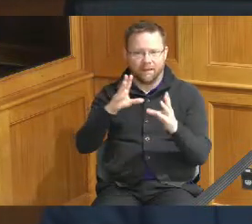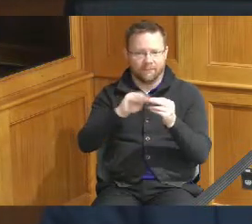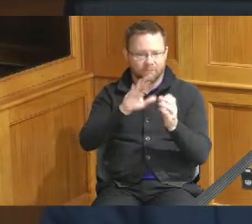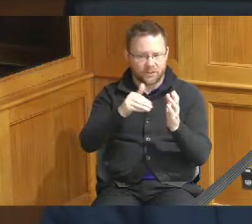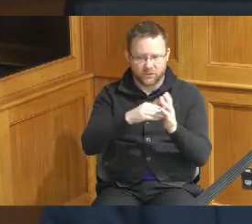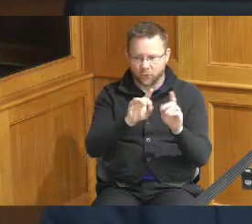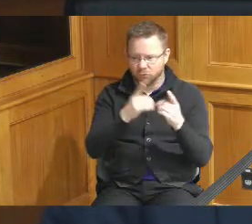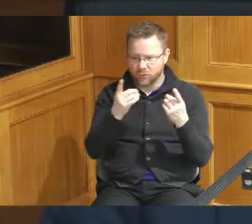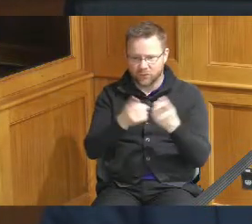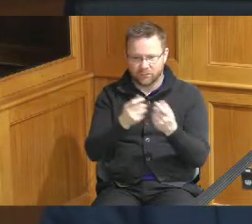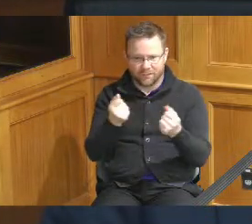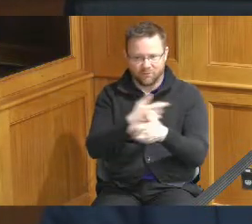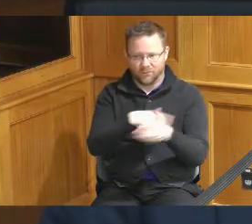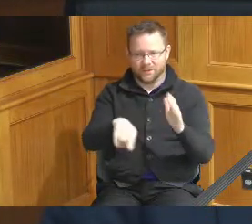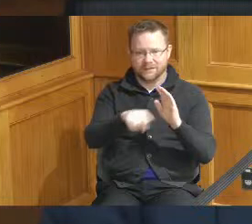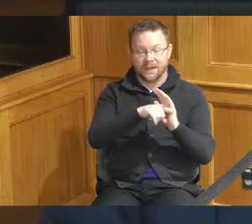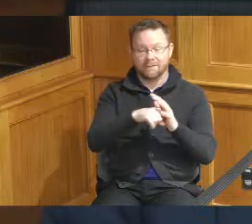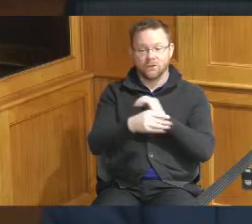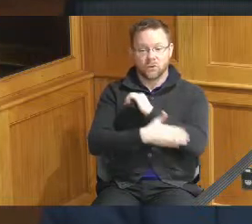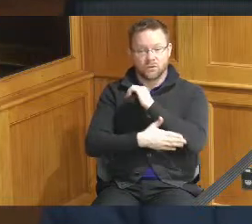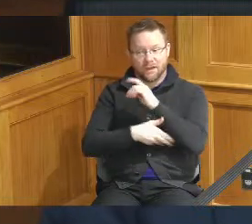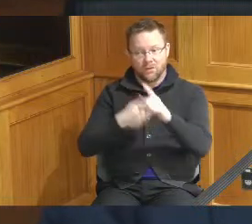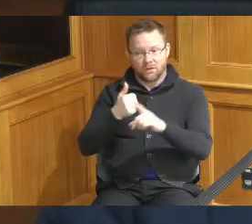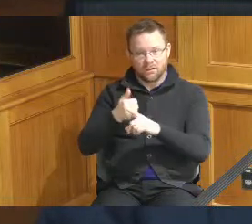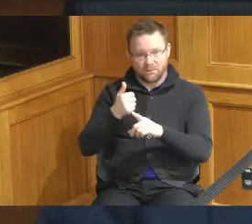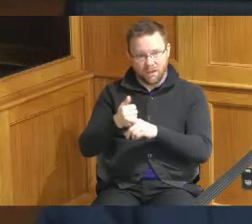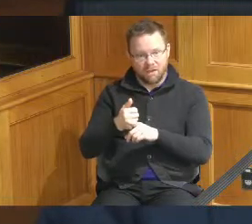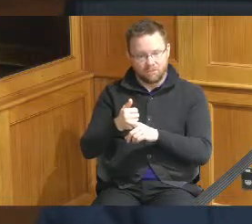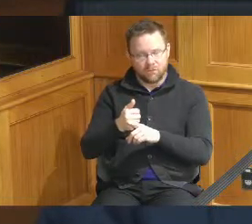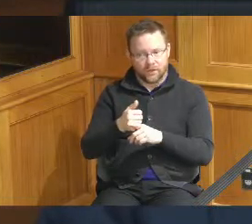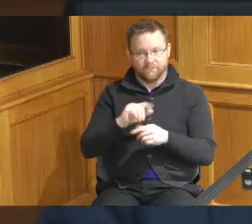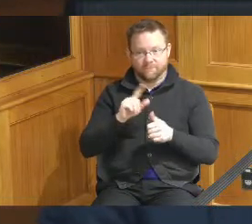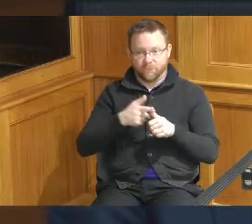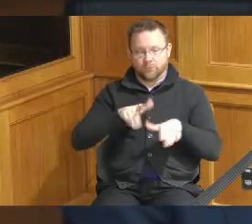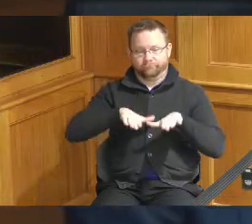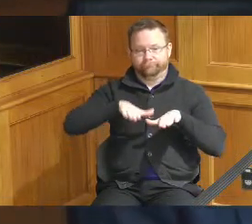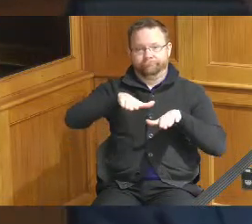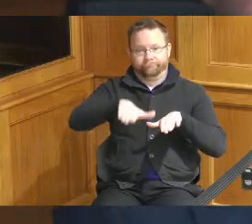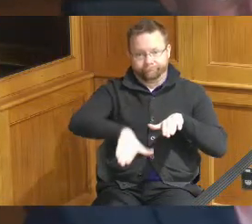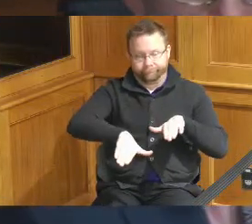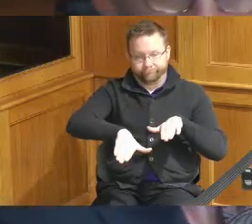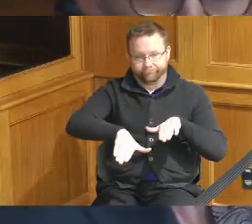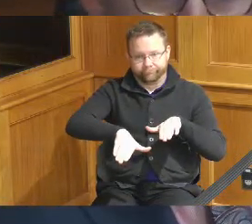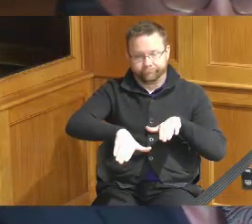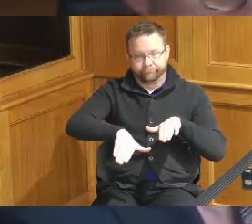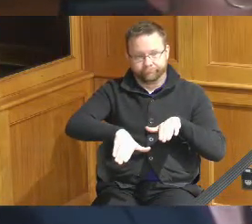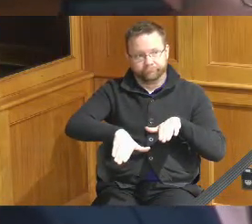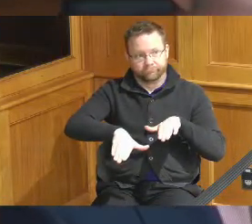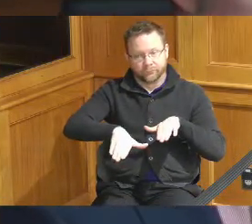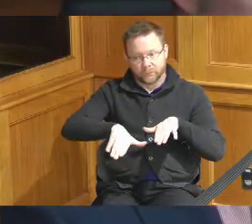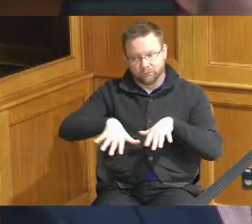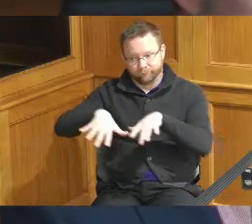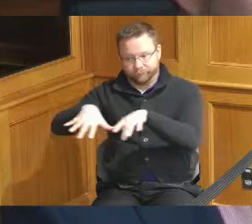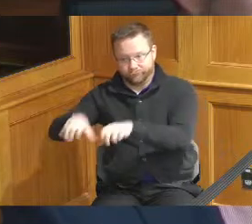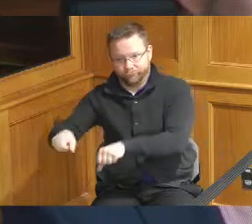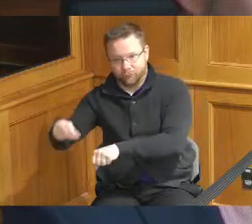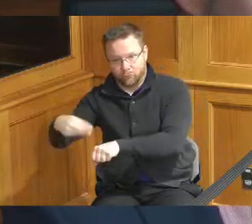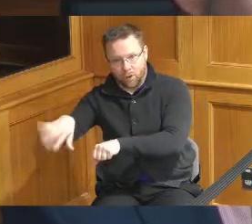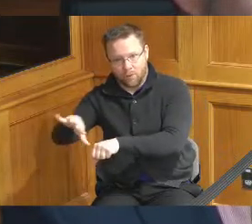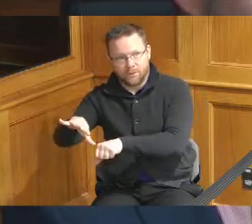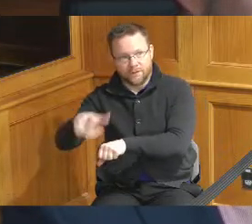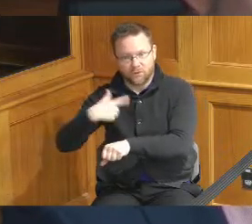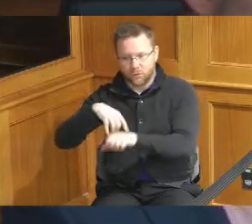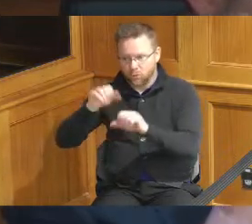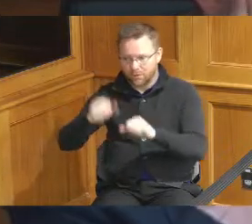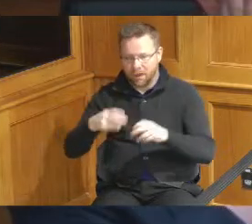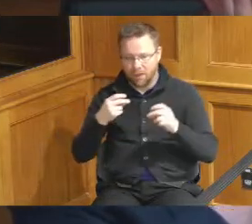county took a very bold step, a preliminary step, to secure that property so that we could get